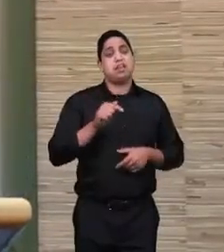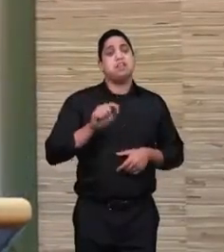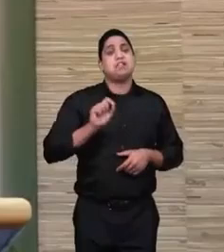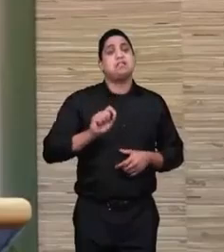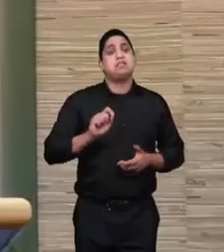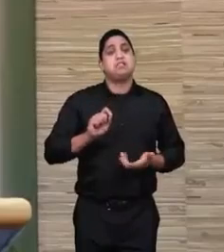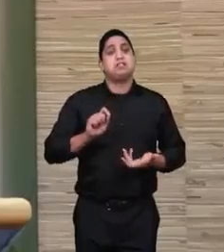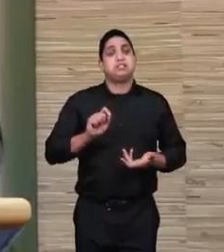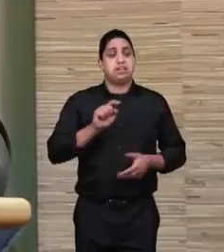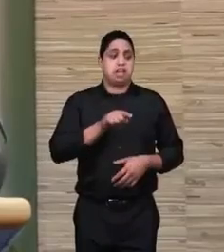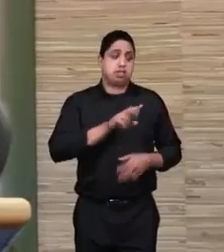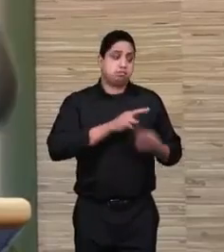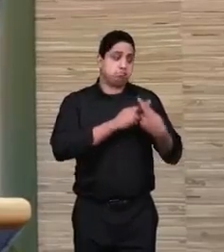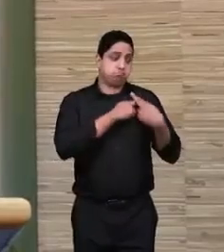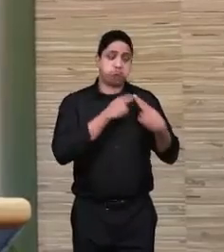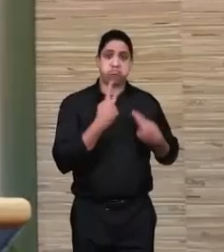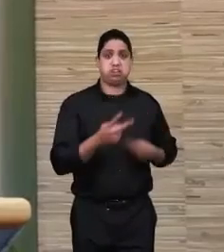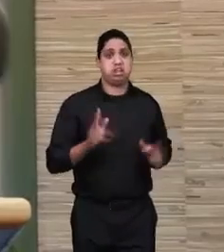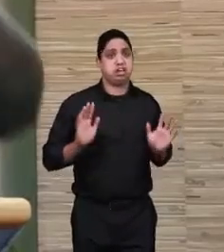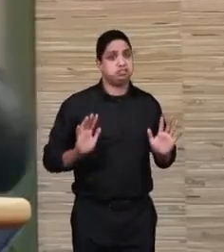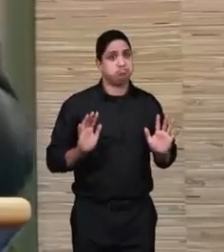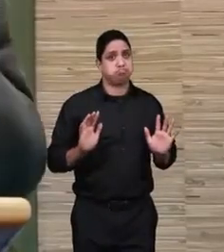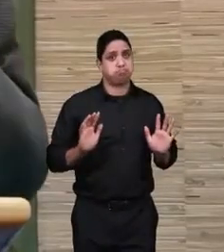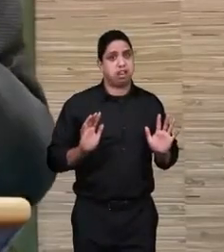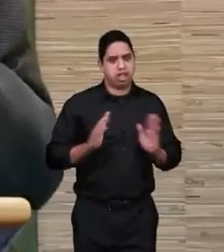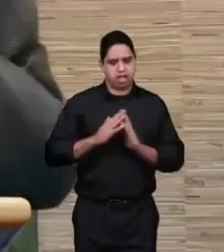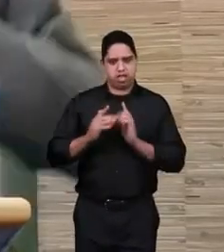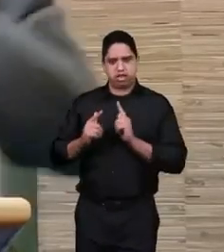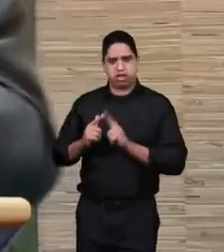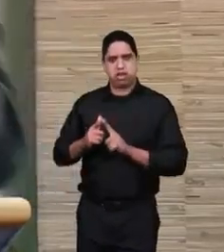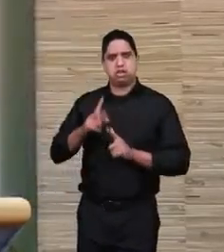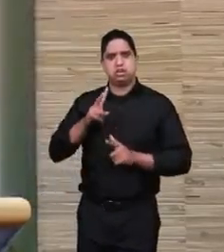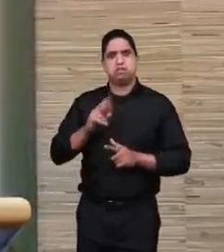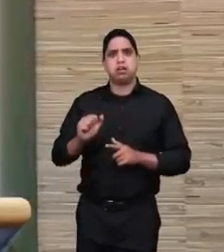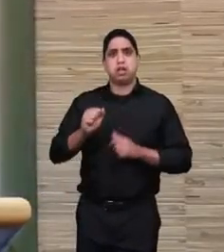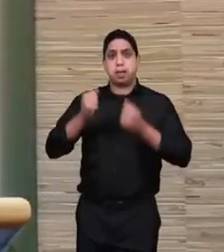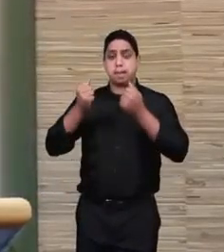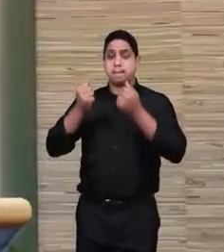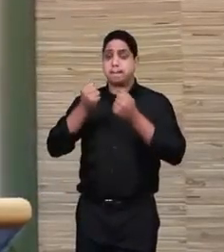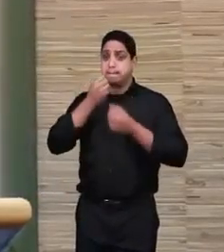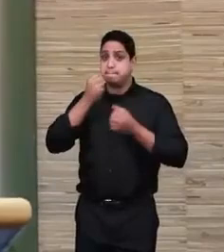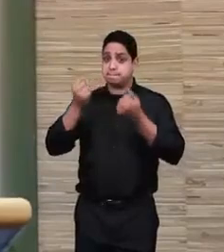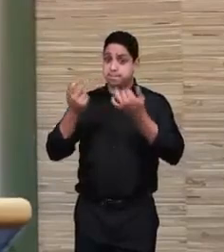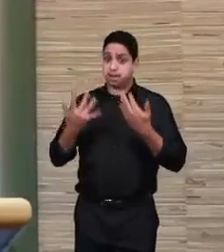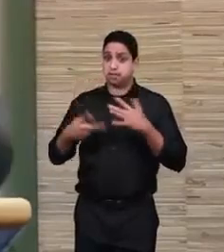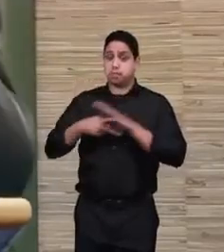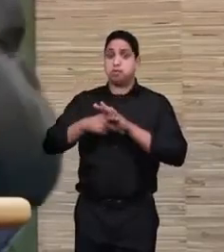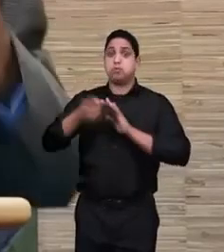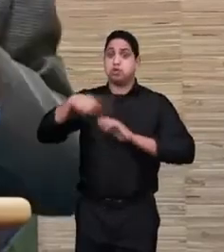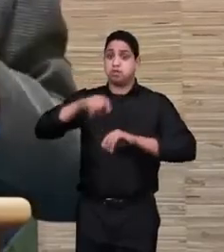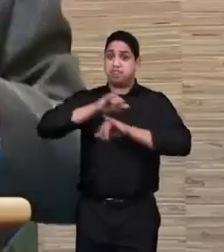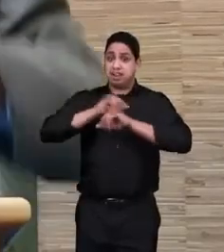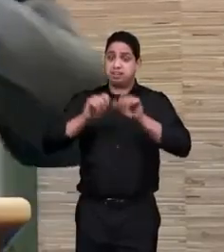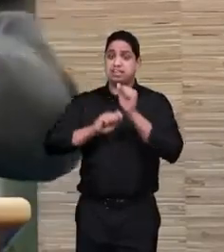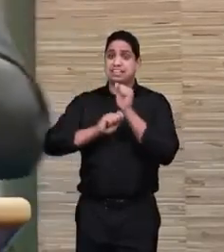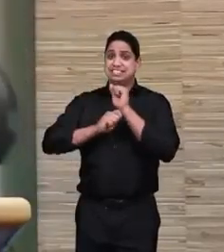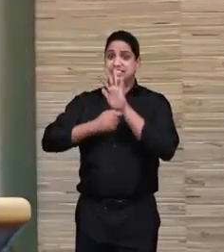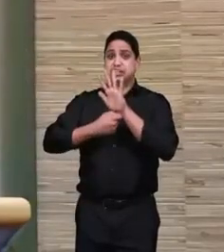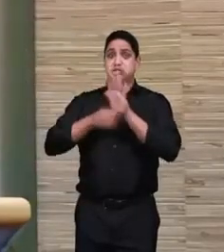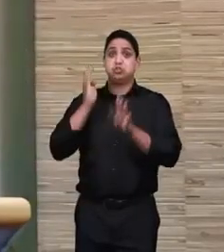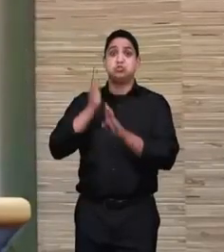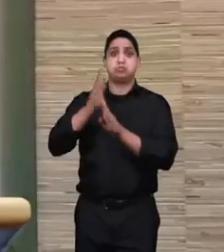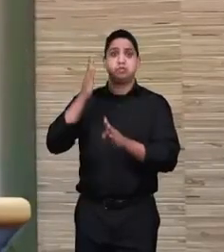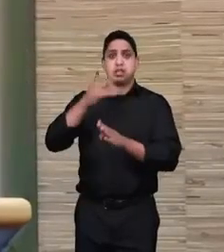will pay the price. The church will receive the benefits of having explained the riddle, and those who could